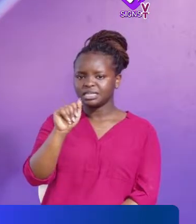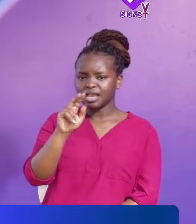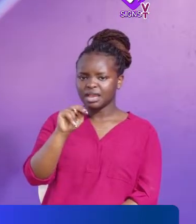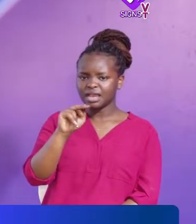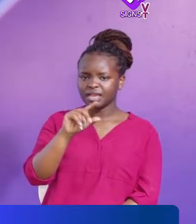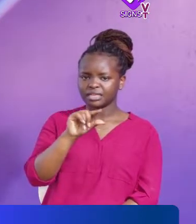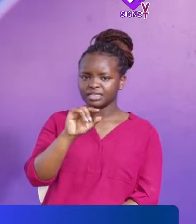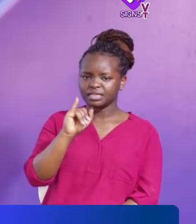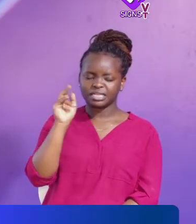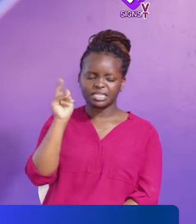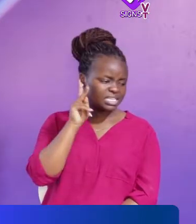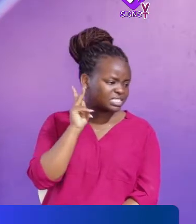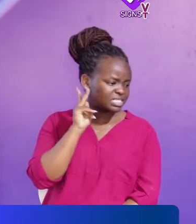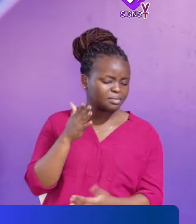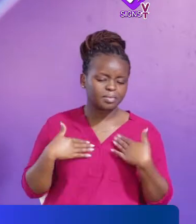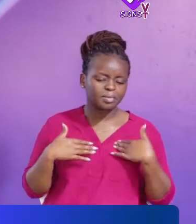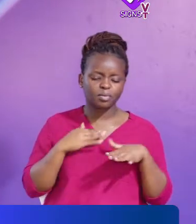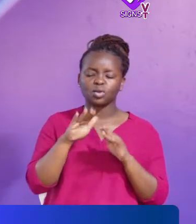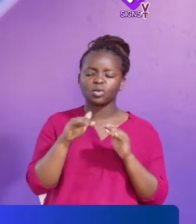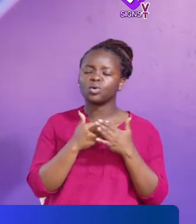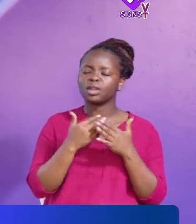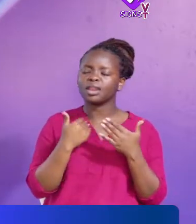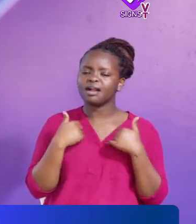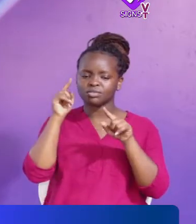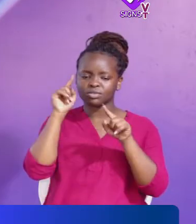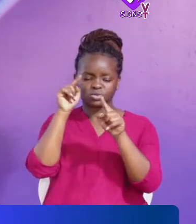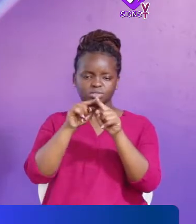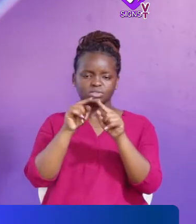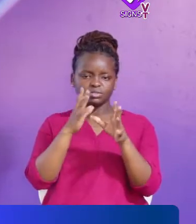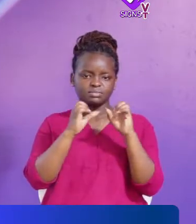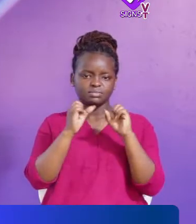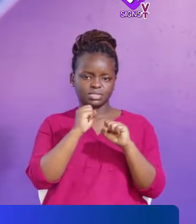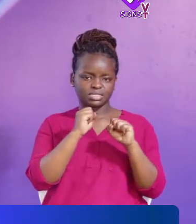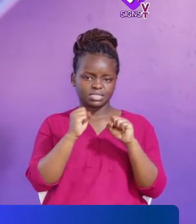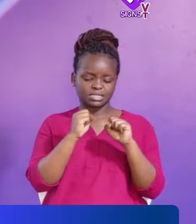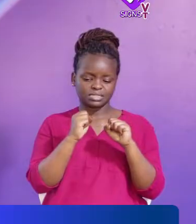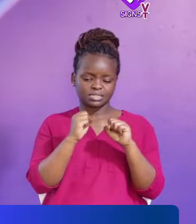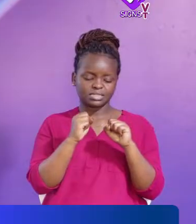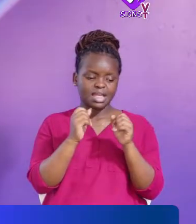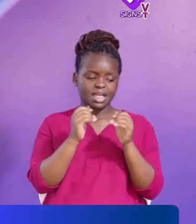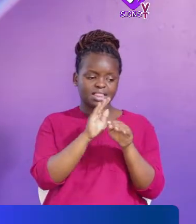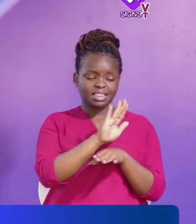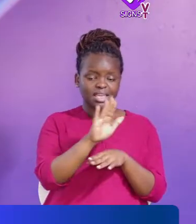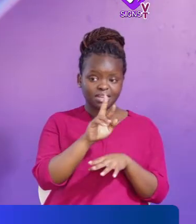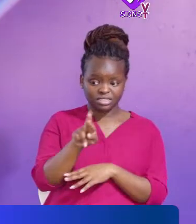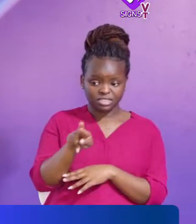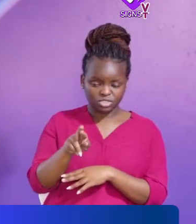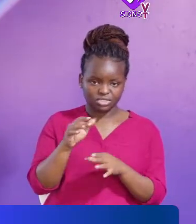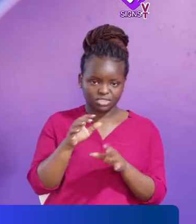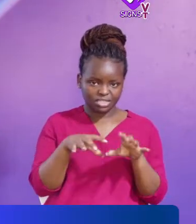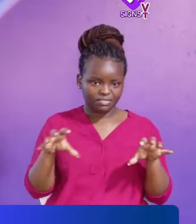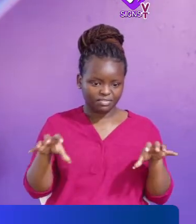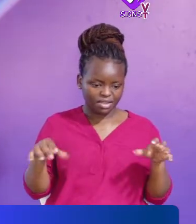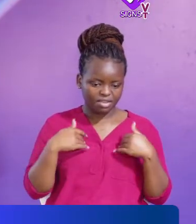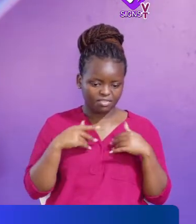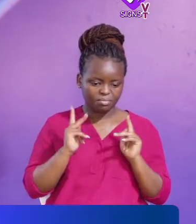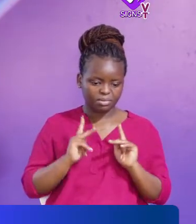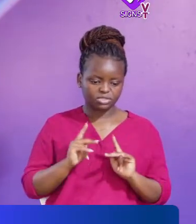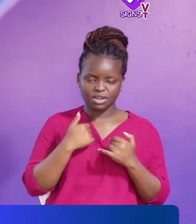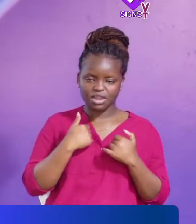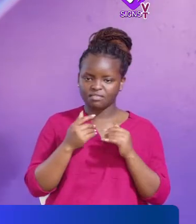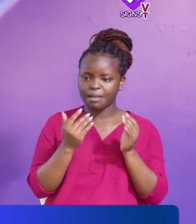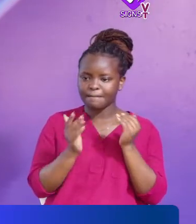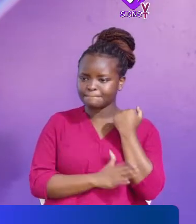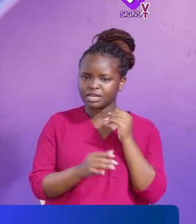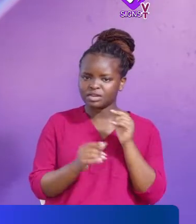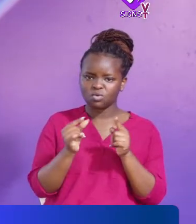all those people who have aspiration, should not be because they are running, their region should suffer. Because there is somebody who came with a very bad word. Do you hear